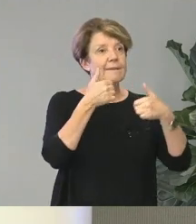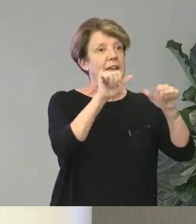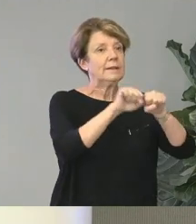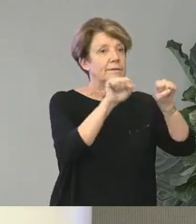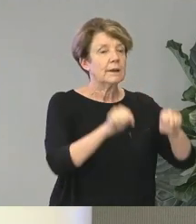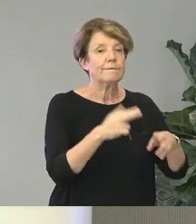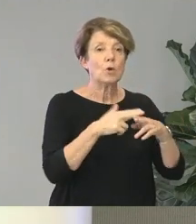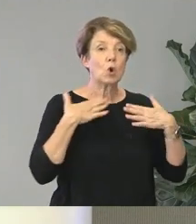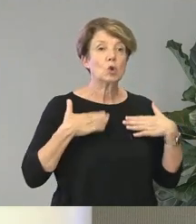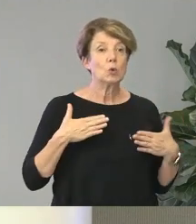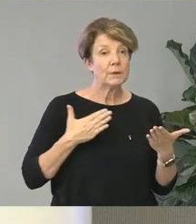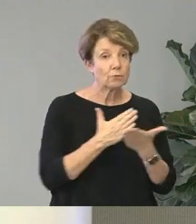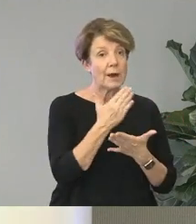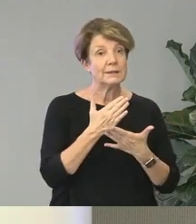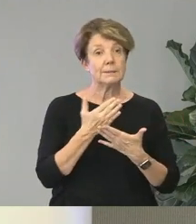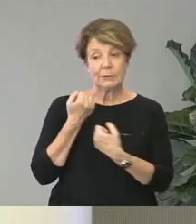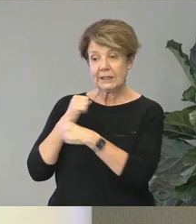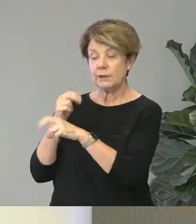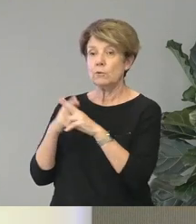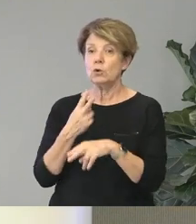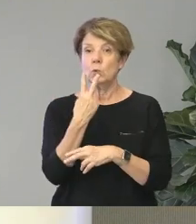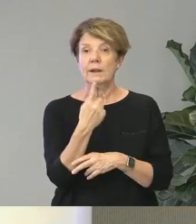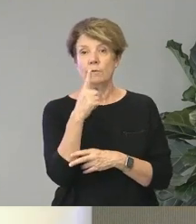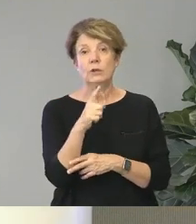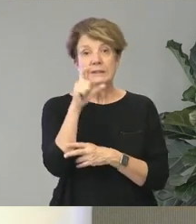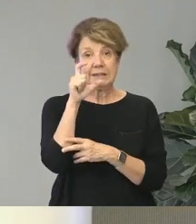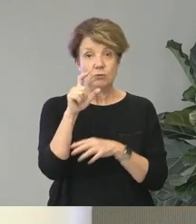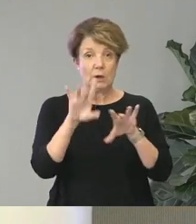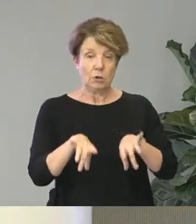rights protections for 21st century Australia.